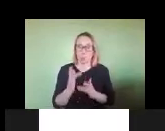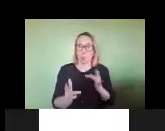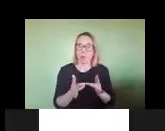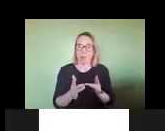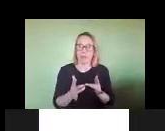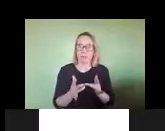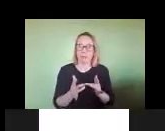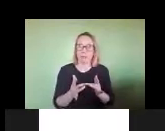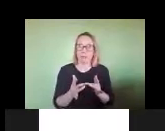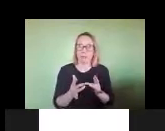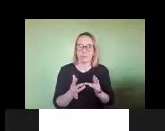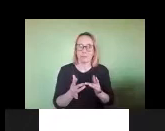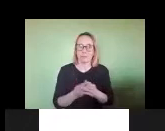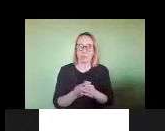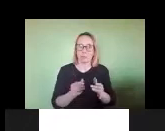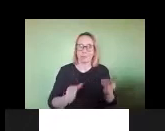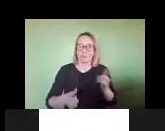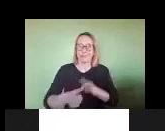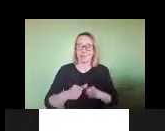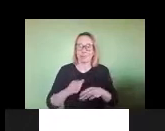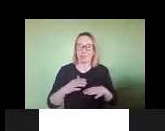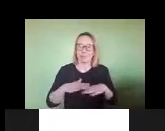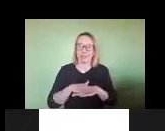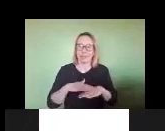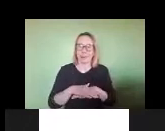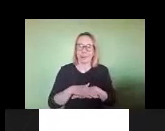with neighbourhood networks over